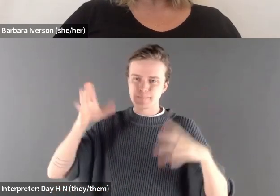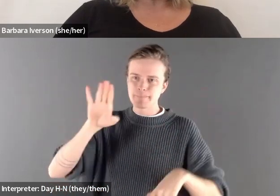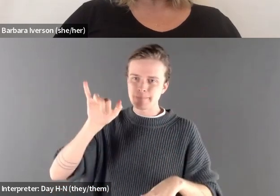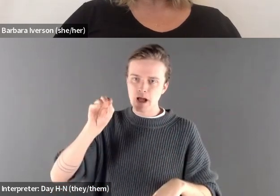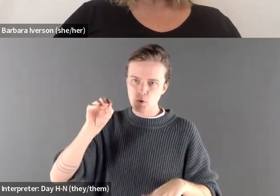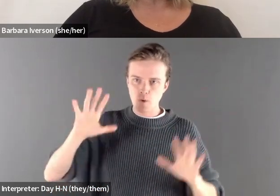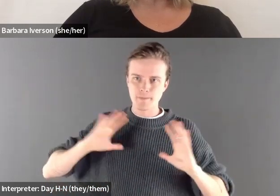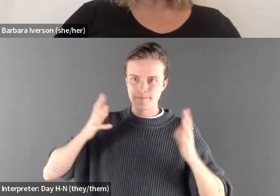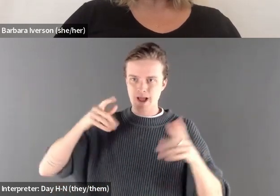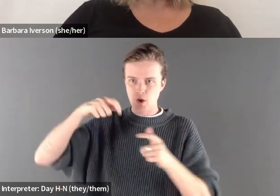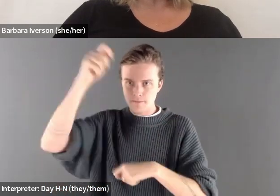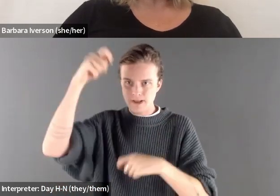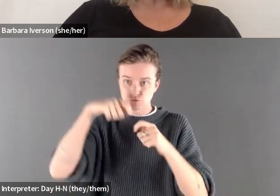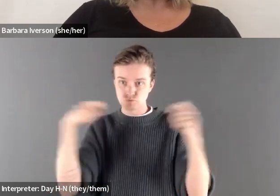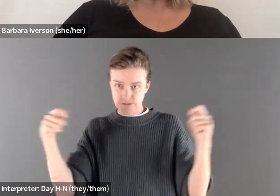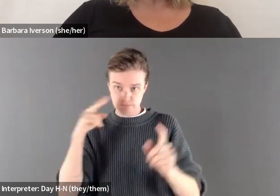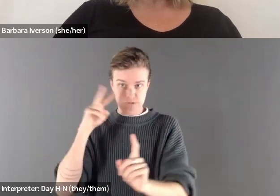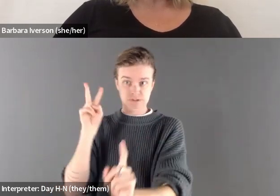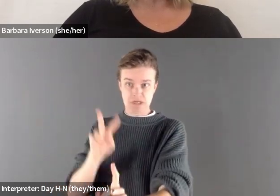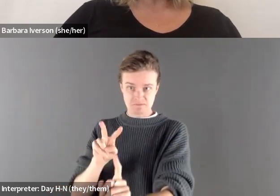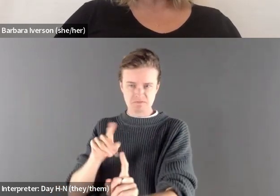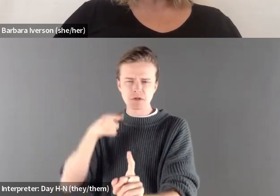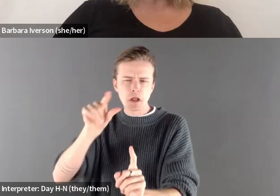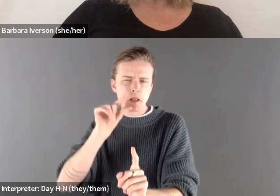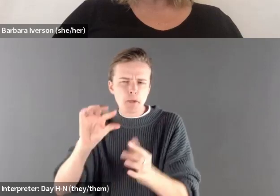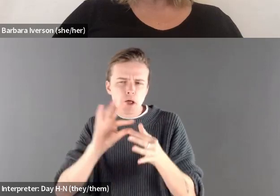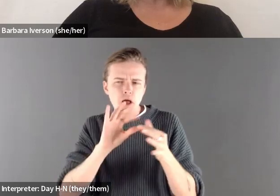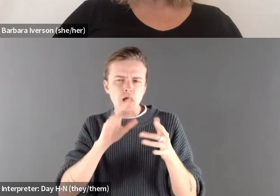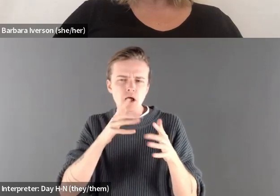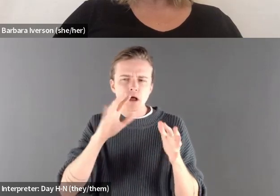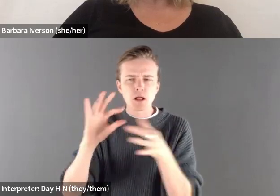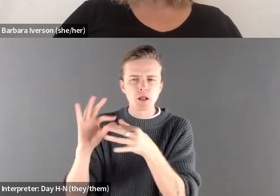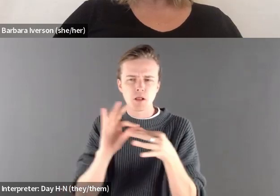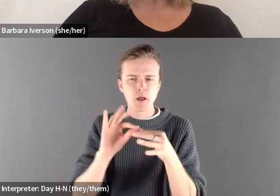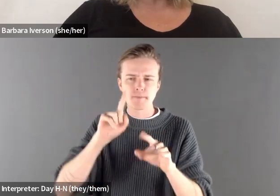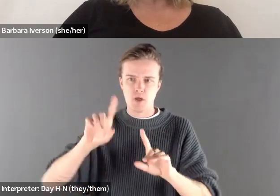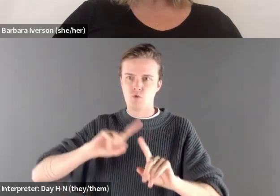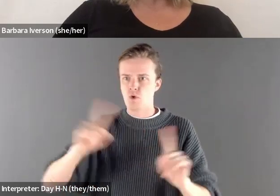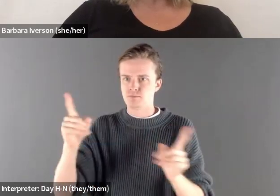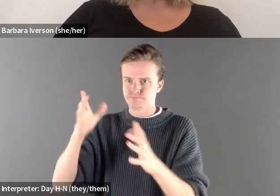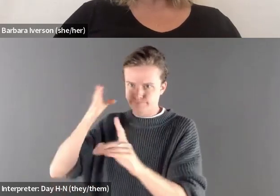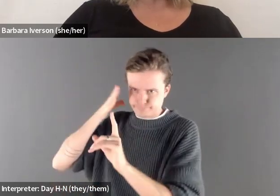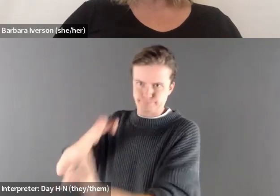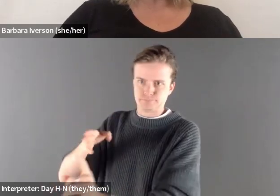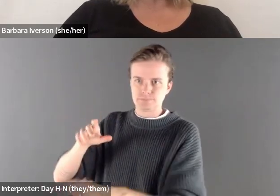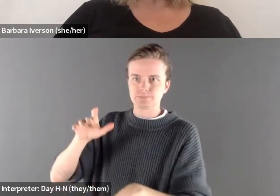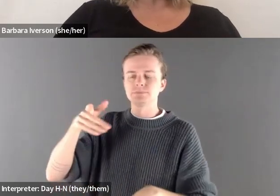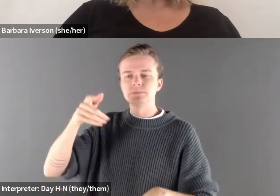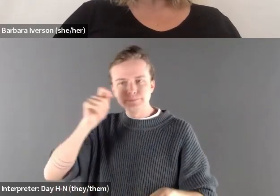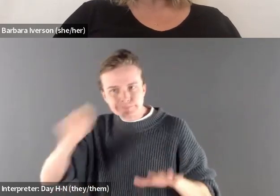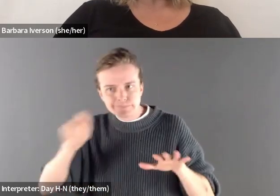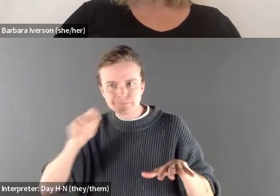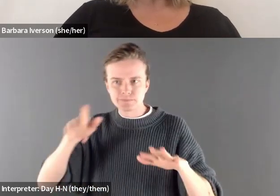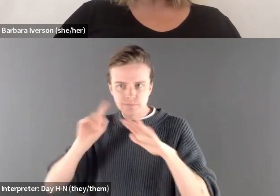surveillance front via spyware. So long as the particular intervention we're looking at is citywide